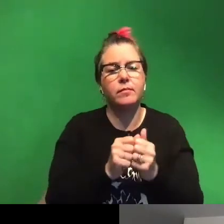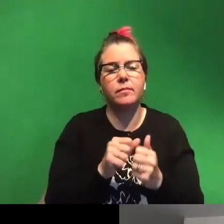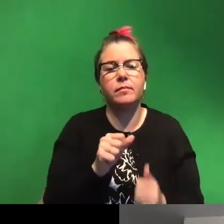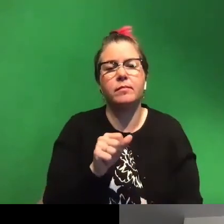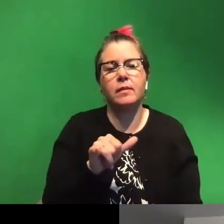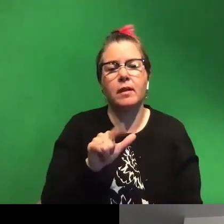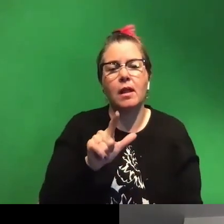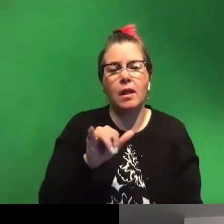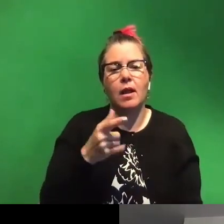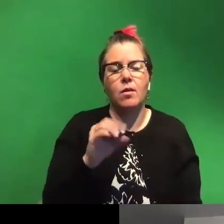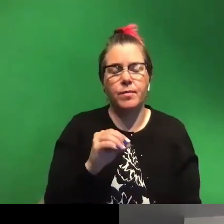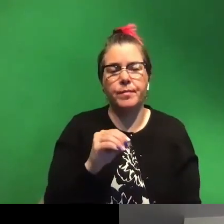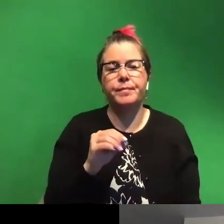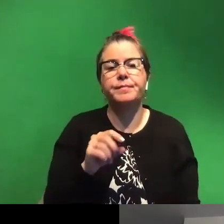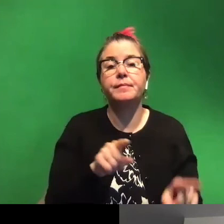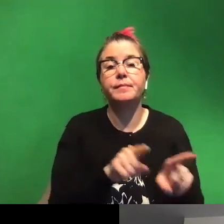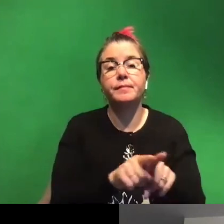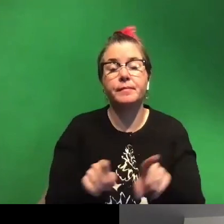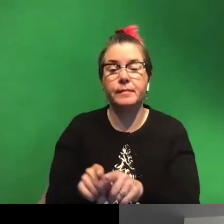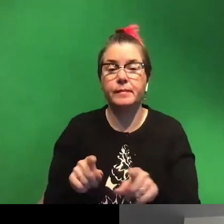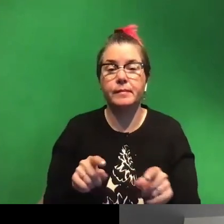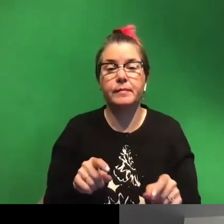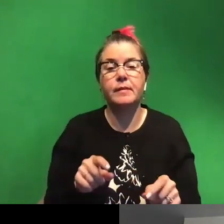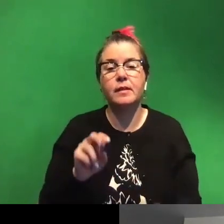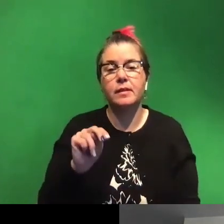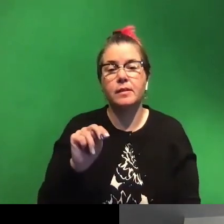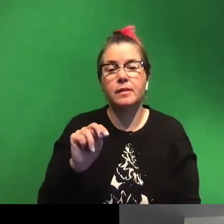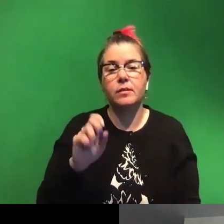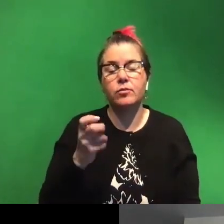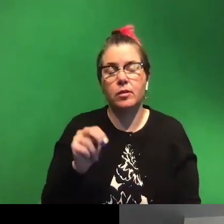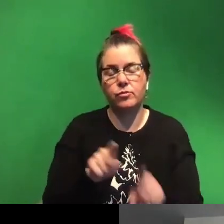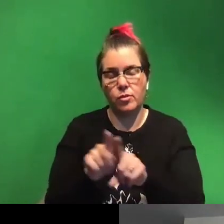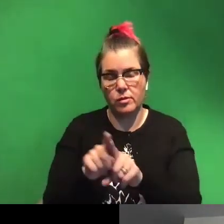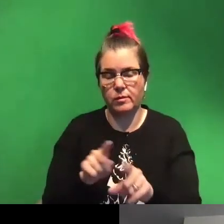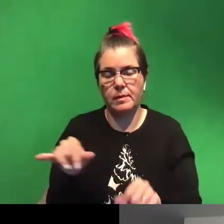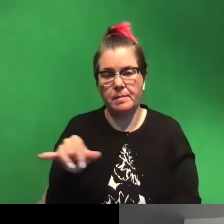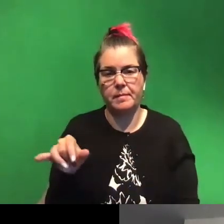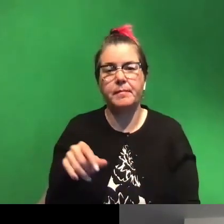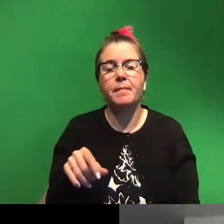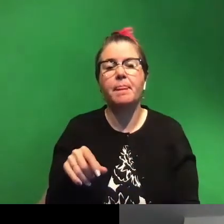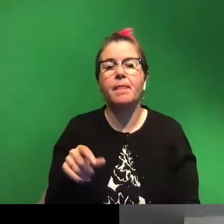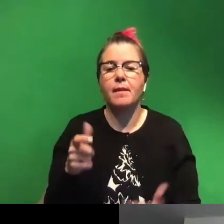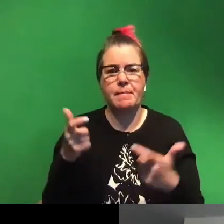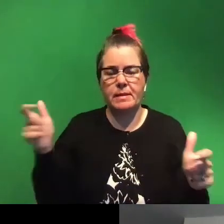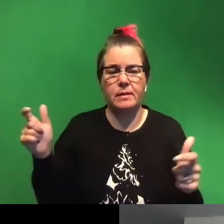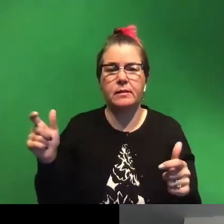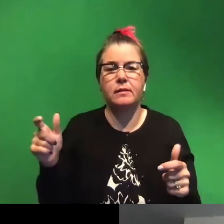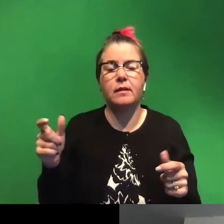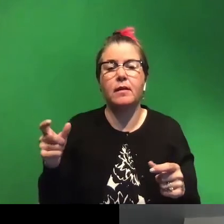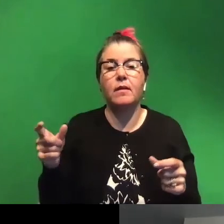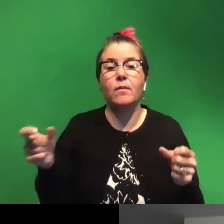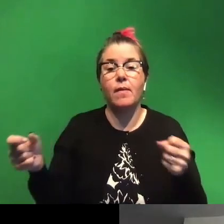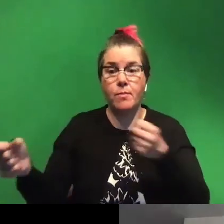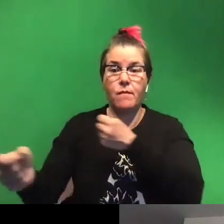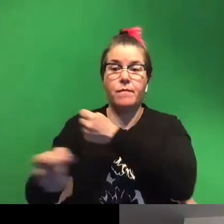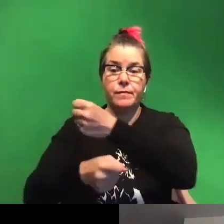same with neutron stars. So neutron stars are very massive, and when they move,